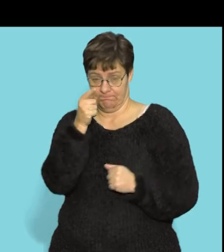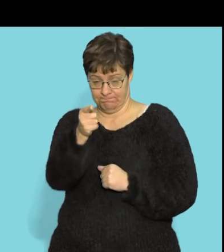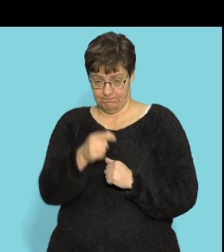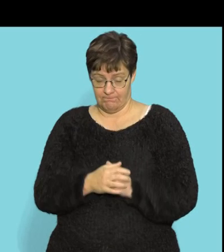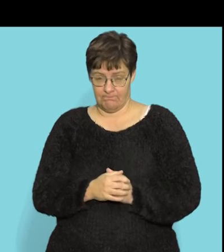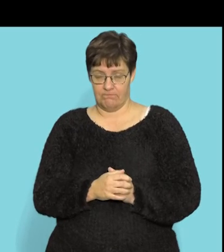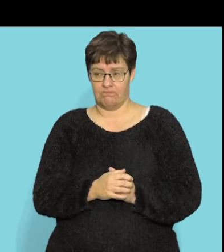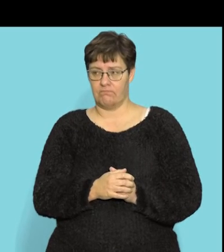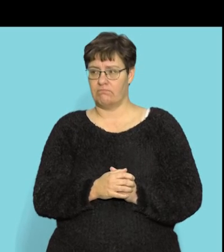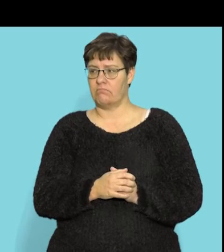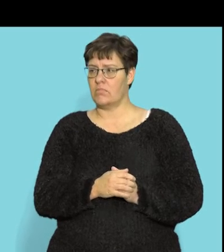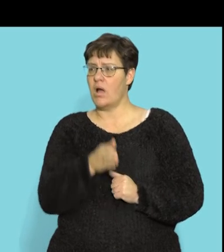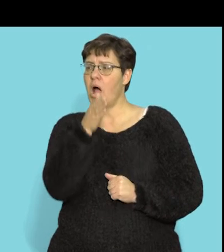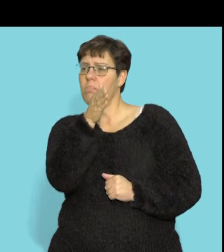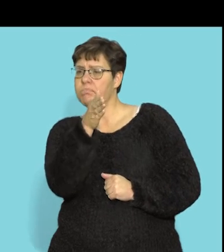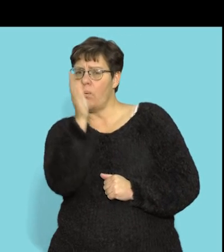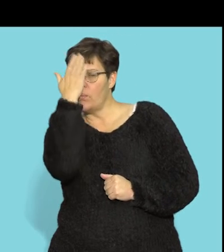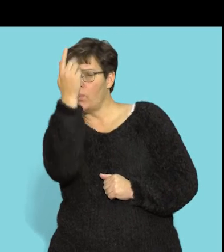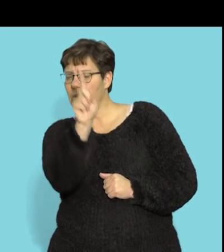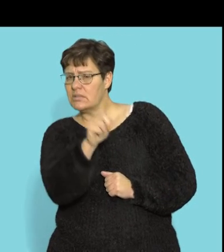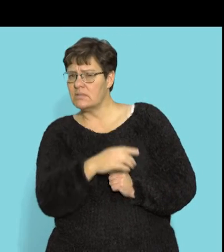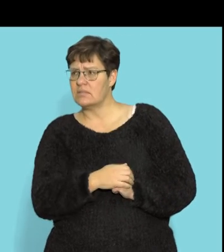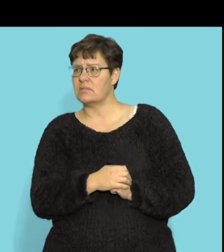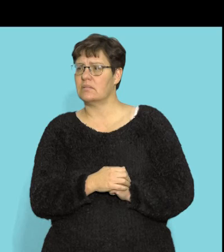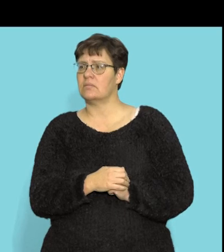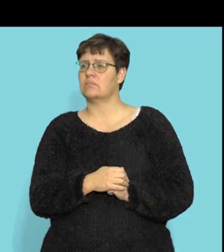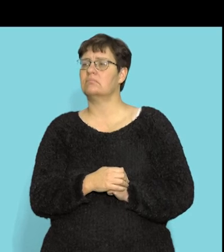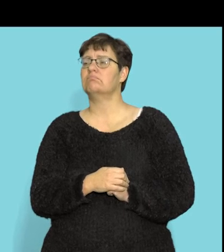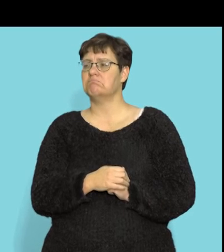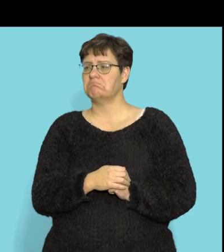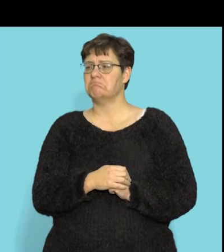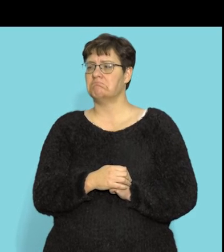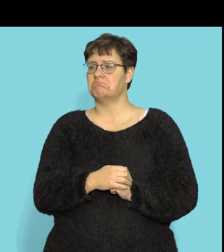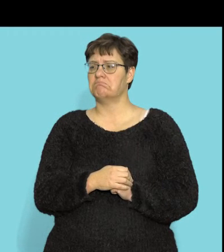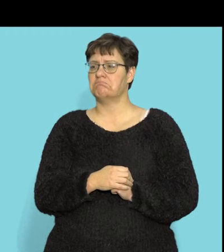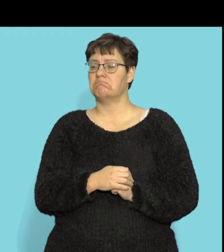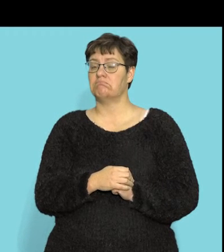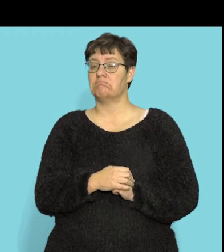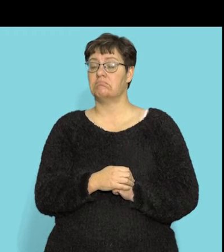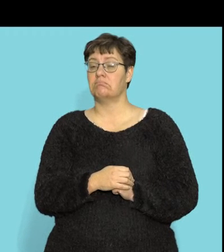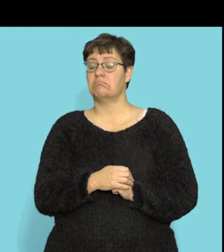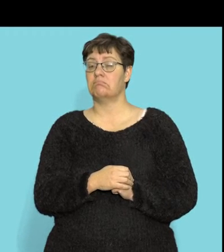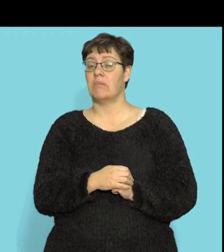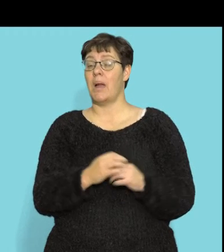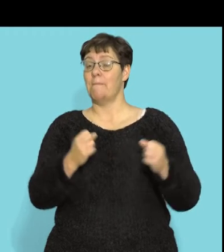know, right? What do we know about Y? We know that it has a power rating